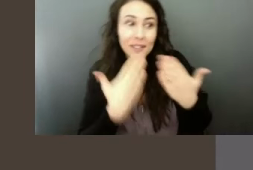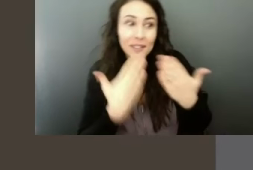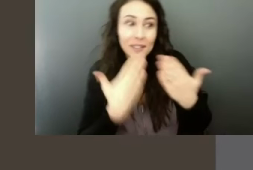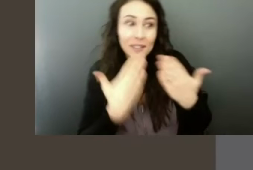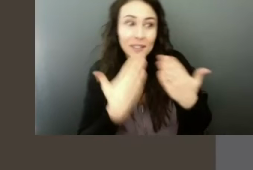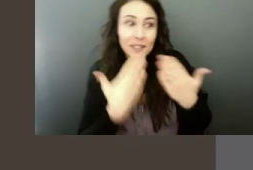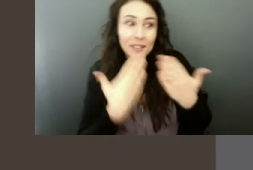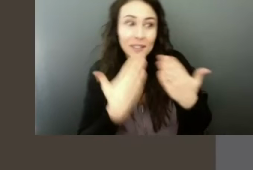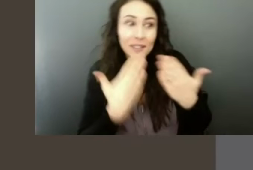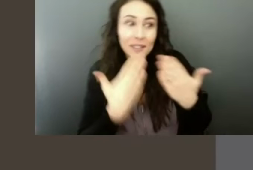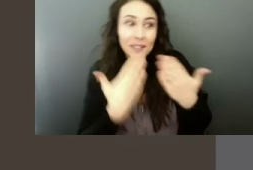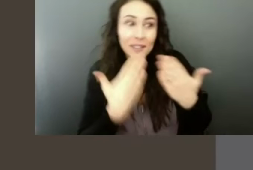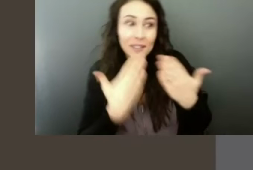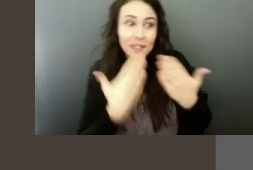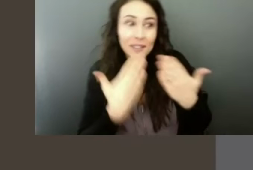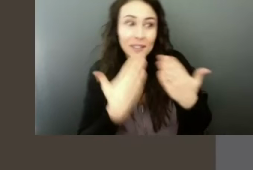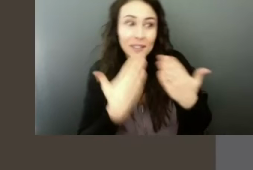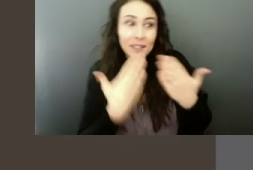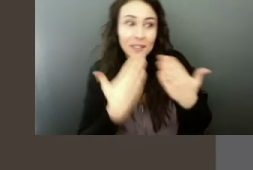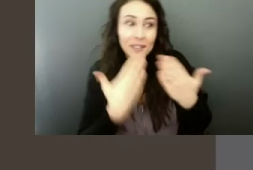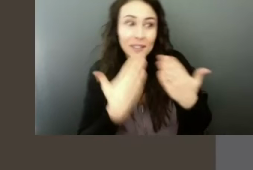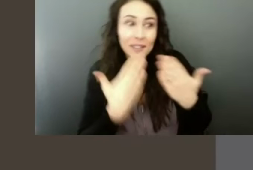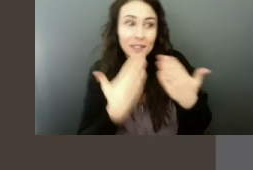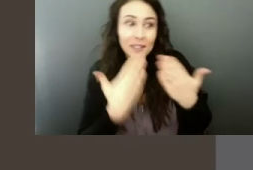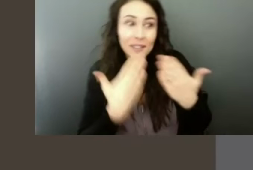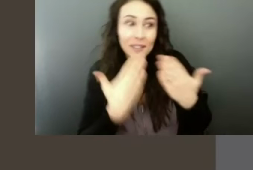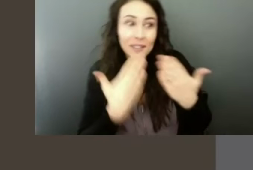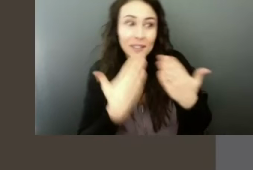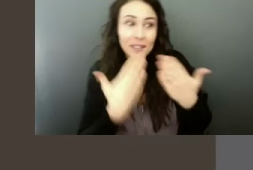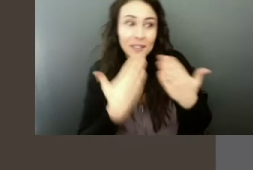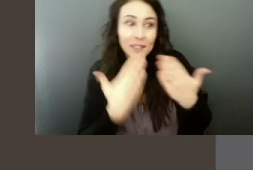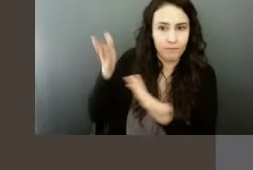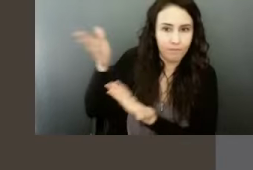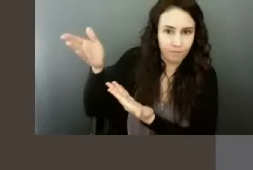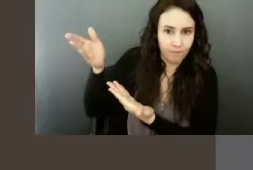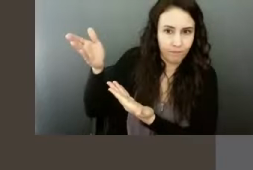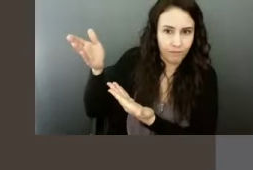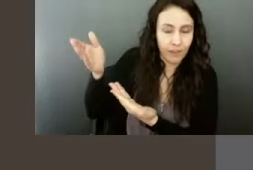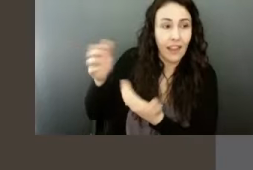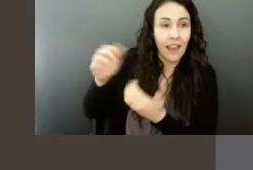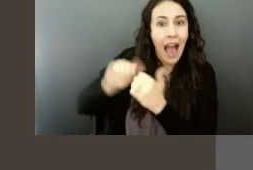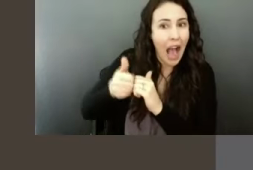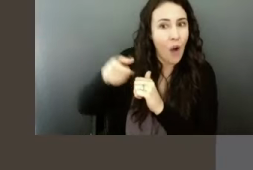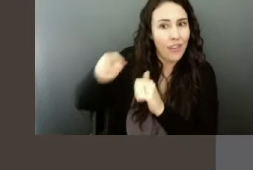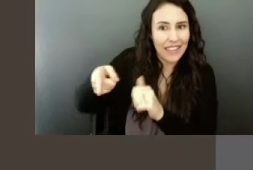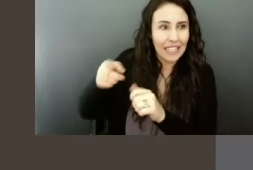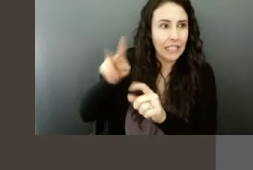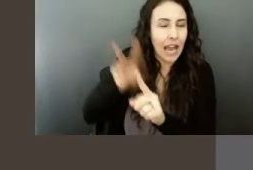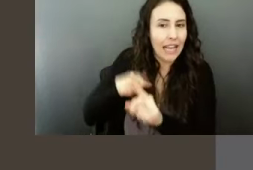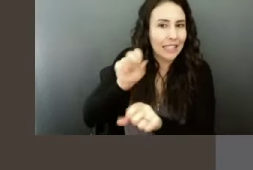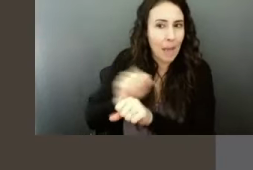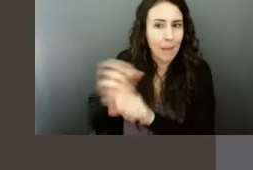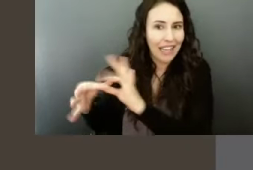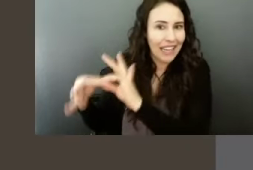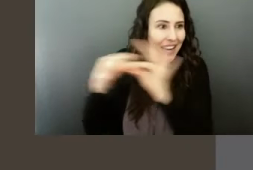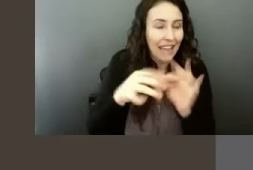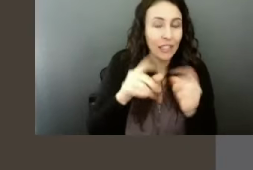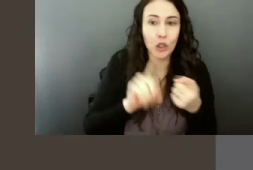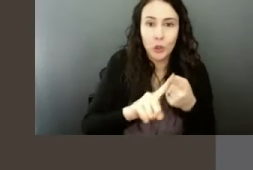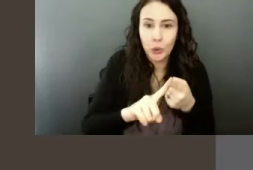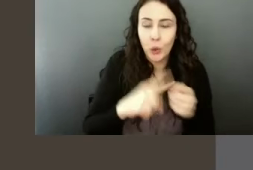what we're working on today. Here's the student learning outcome that we're covering today. And here's how this assignment connects to what we're doing. And